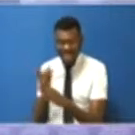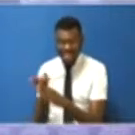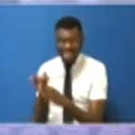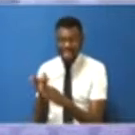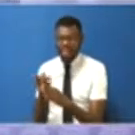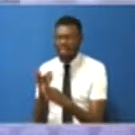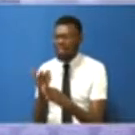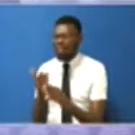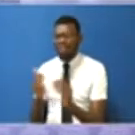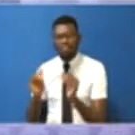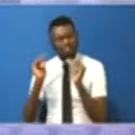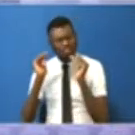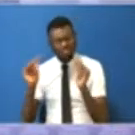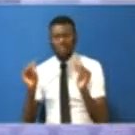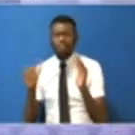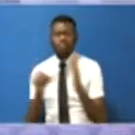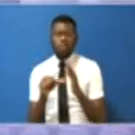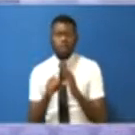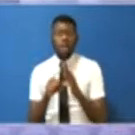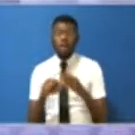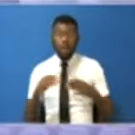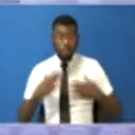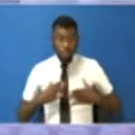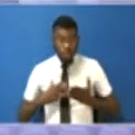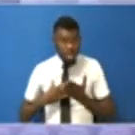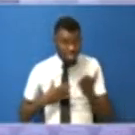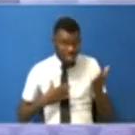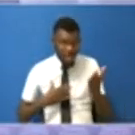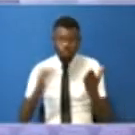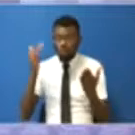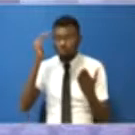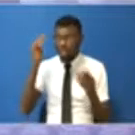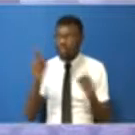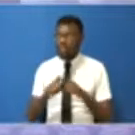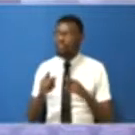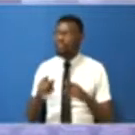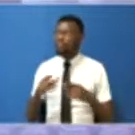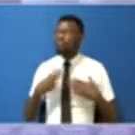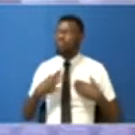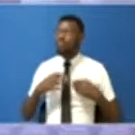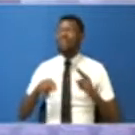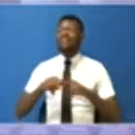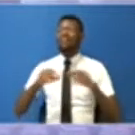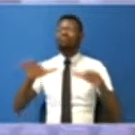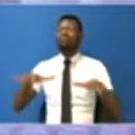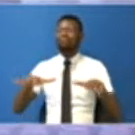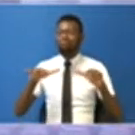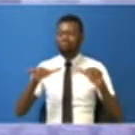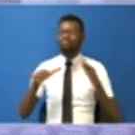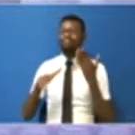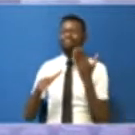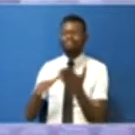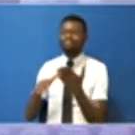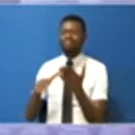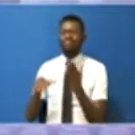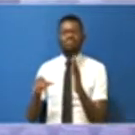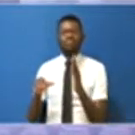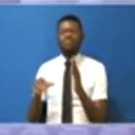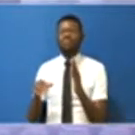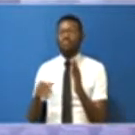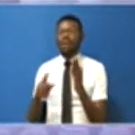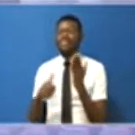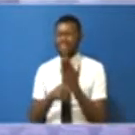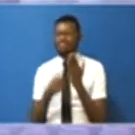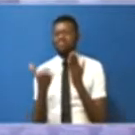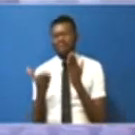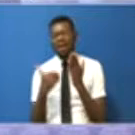weak excuse because all of these are human beings if you say you know them and even here just at this debate you're afraid to name them yet you said you knew them you'll not deal with